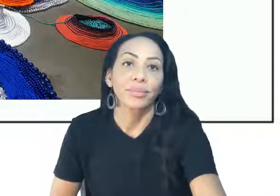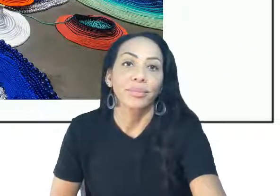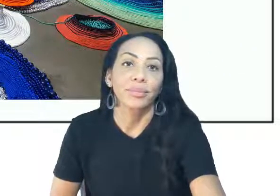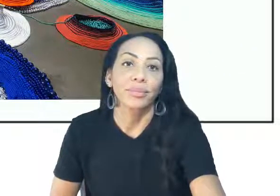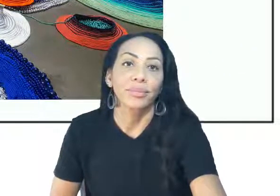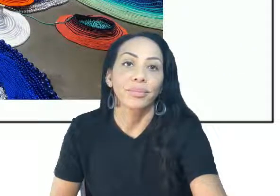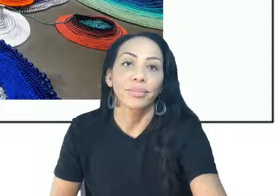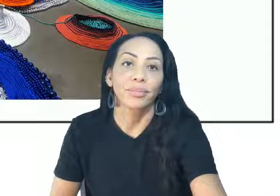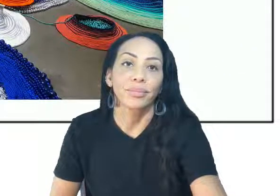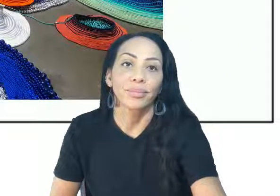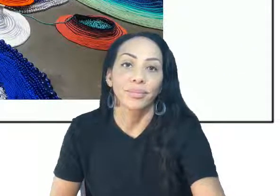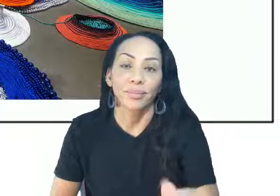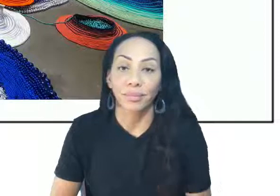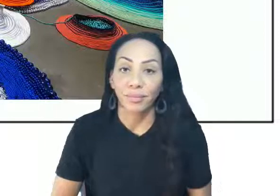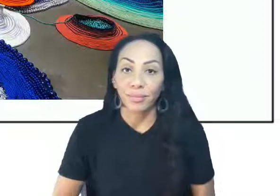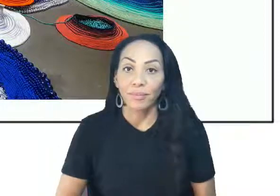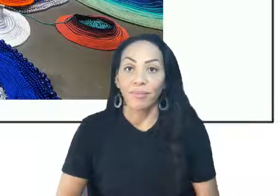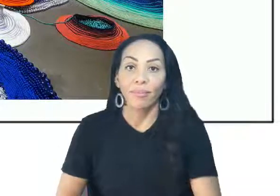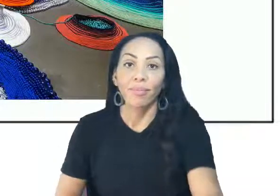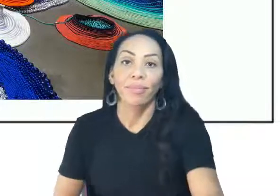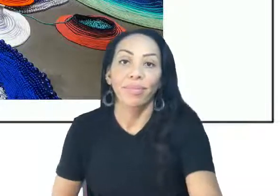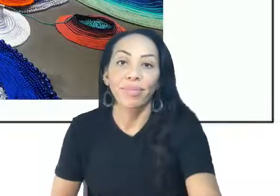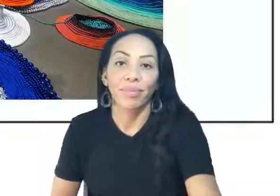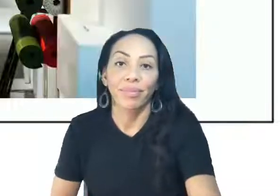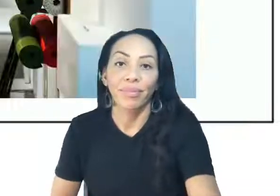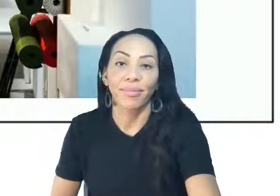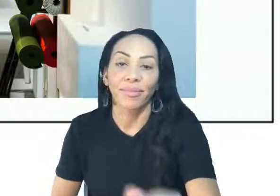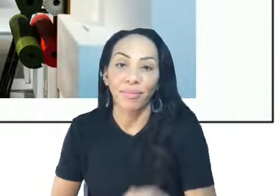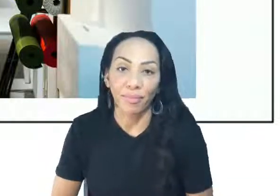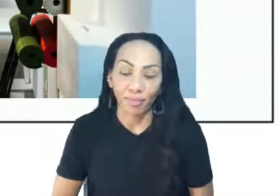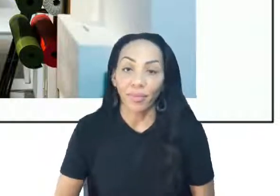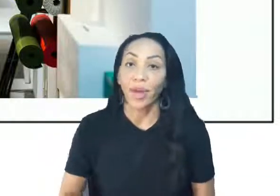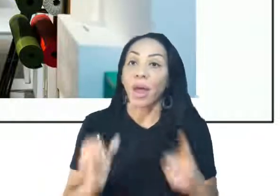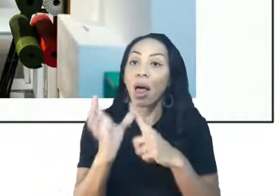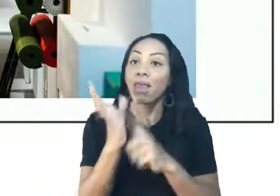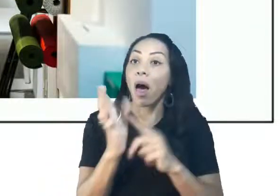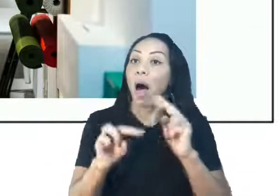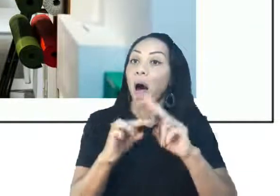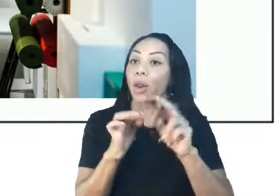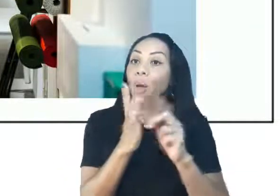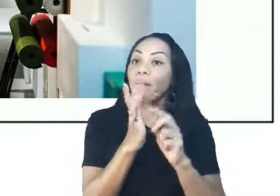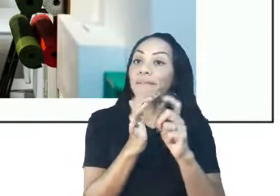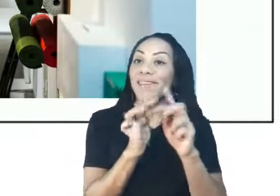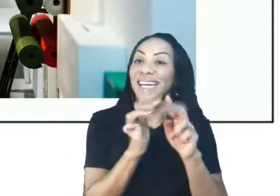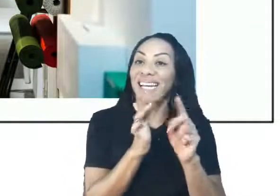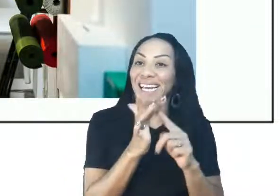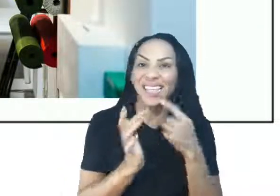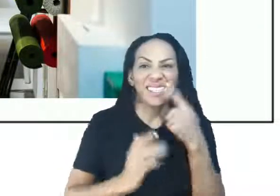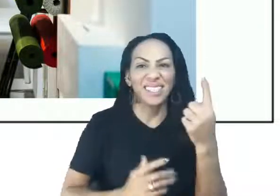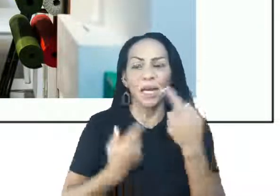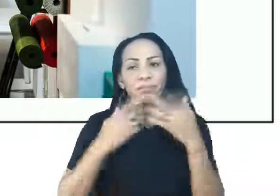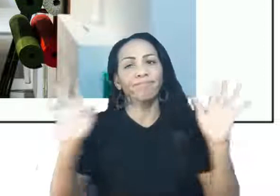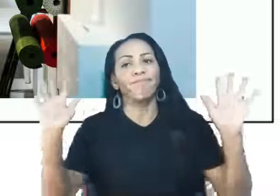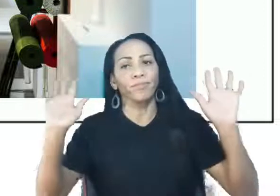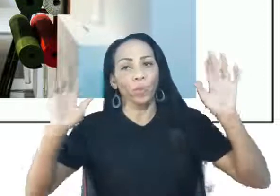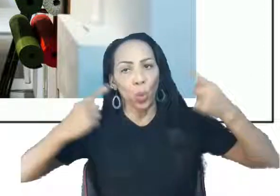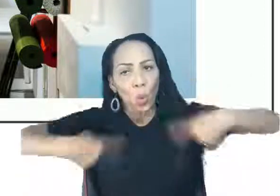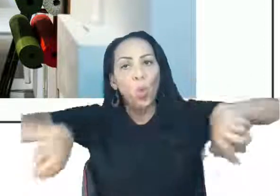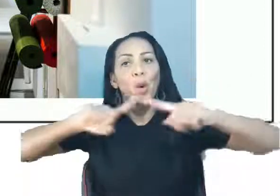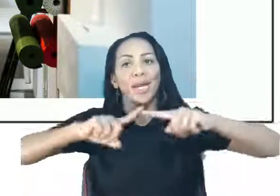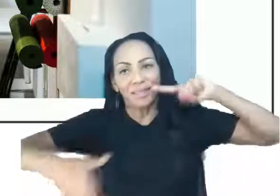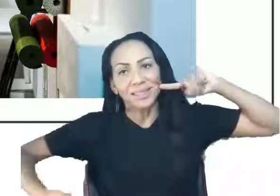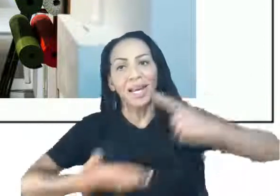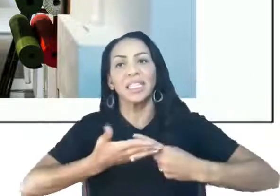So the Arnold Feeney declared itself rest-friendly. This image shows some yoga mats on the wall